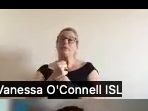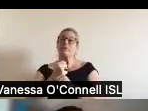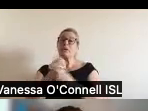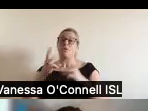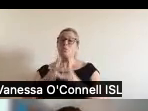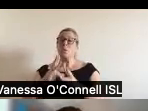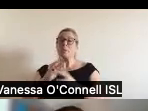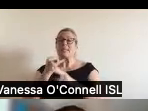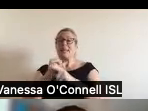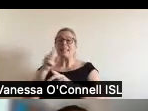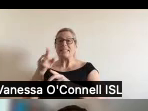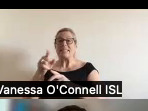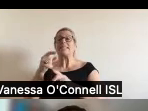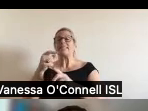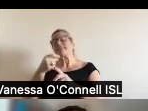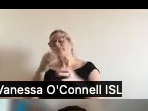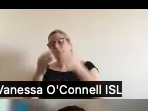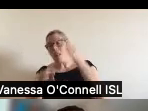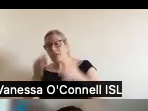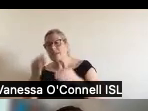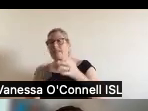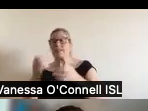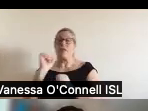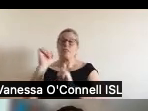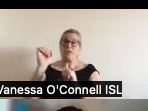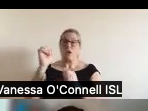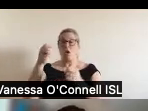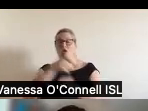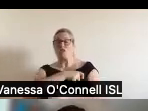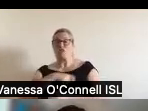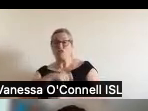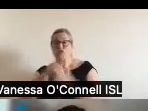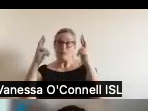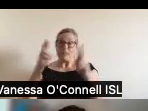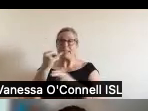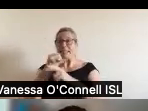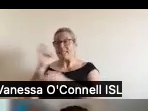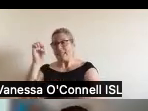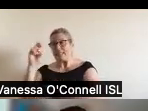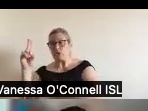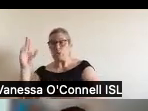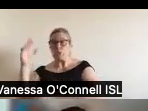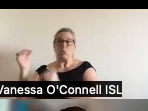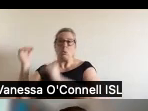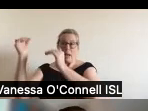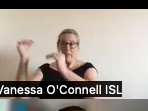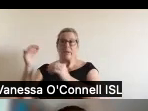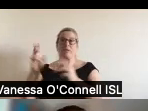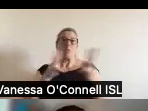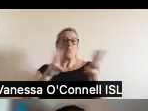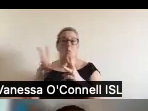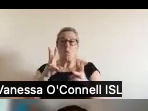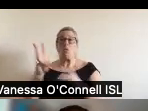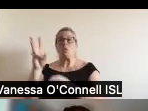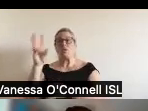in decision-making in politics, their representation at EU level to set the stage a little bit, or work at the European